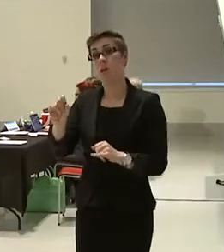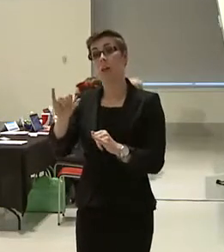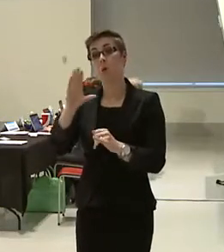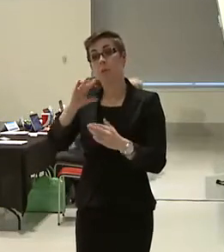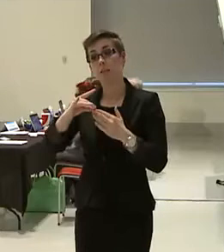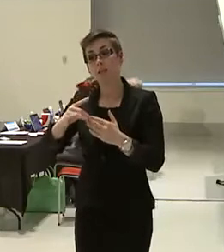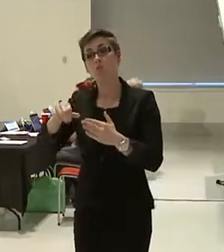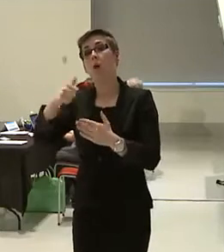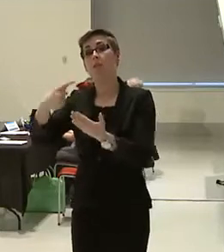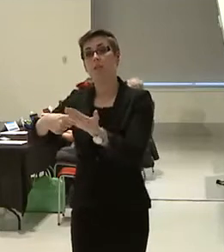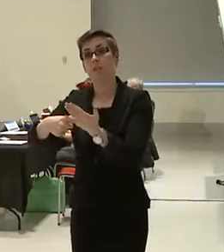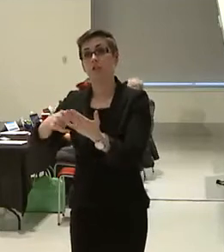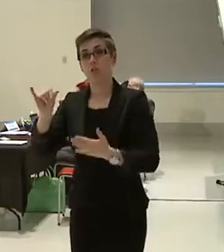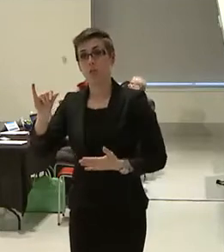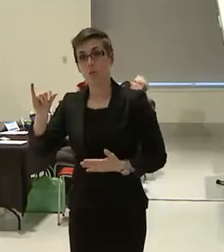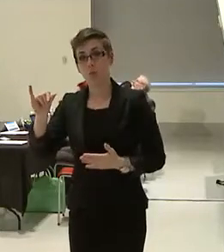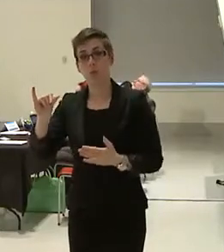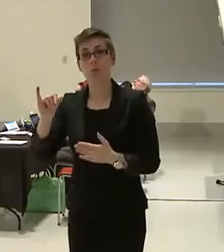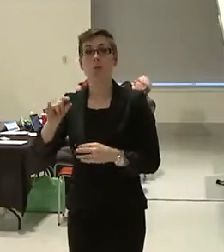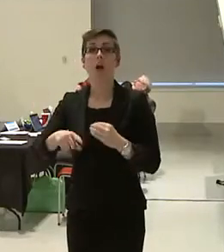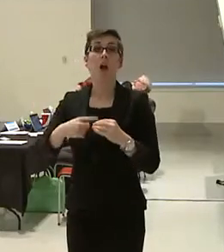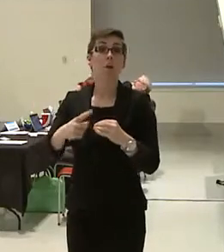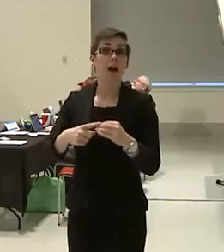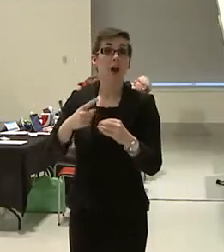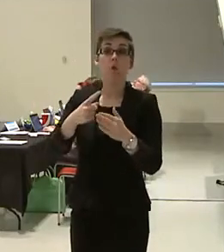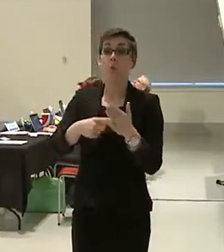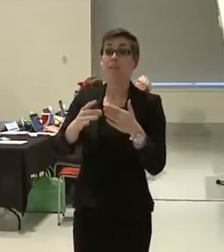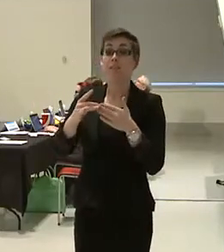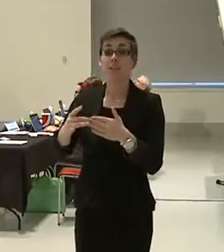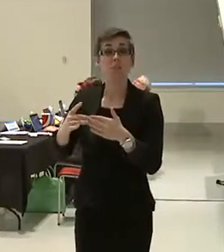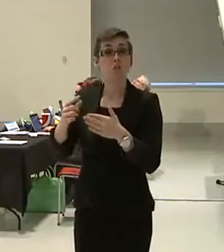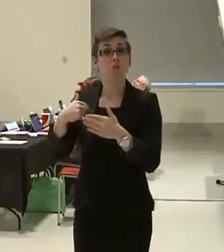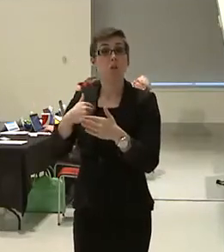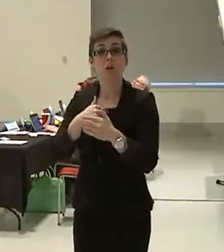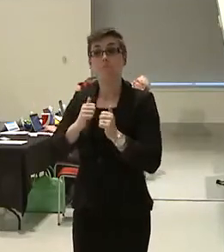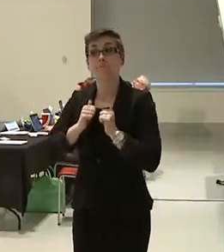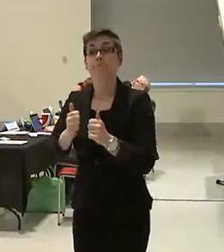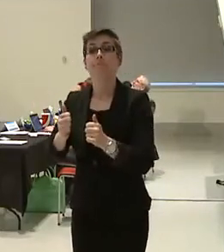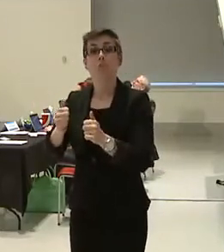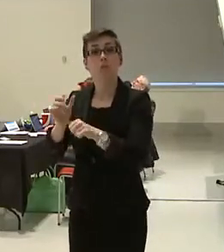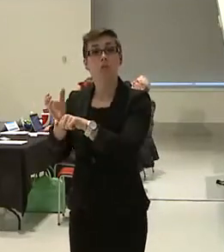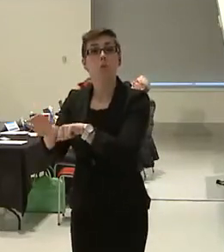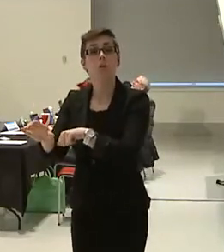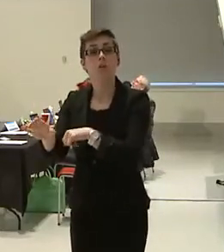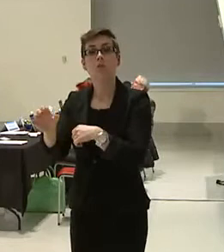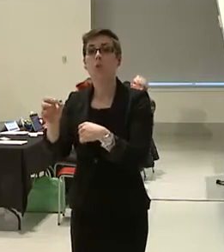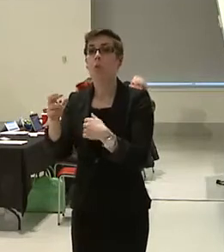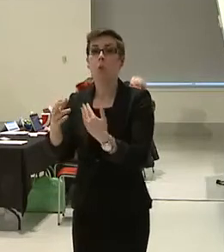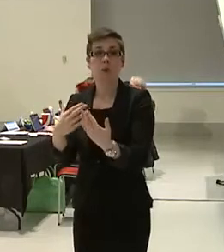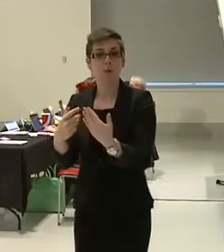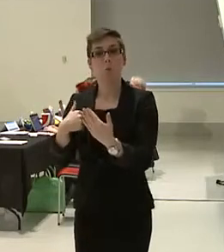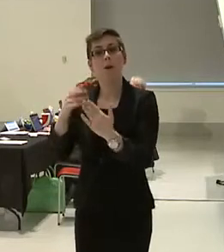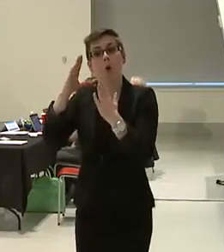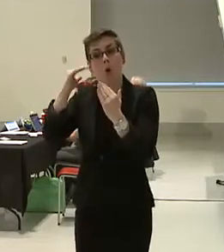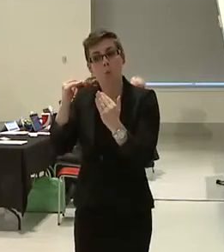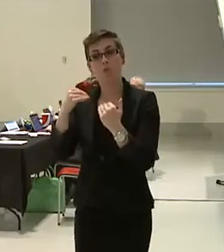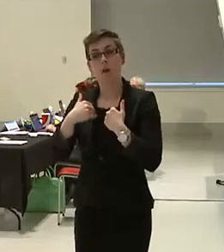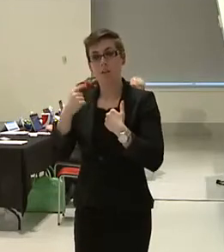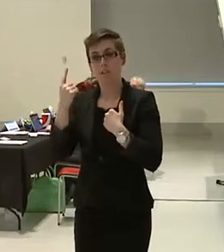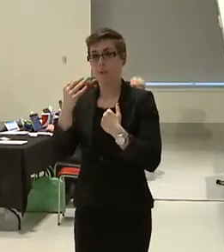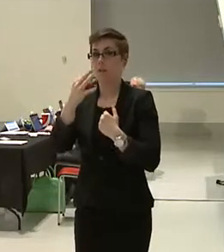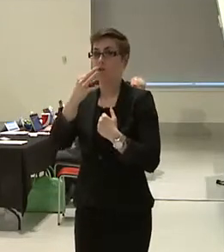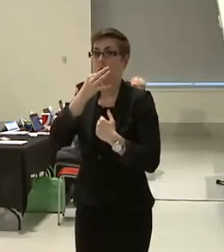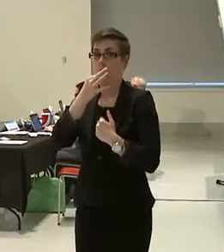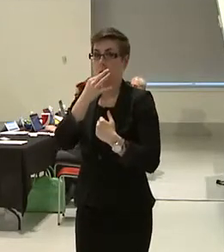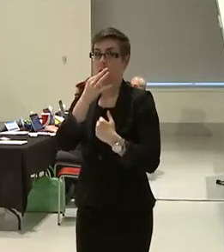panel, but surrounding legitimacy and what leads to use of force. So we hope to have something soon that we can